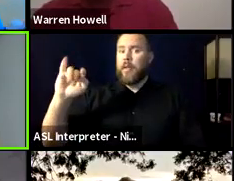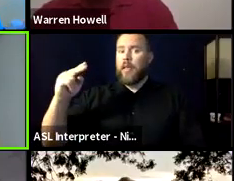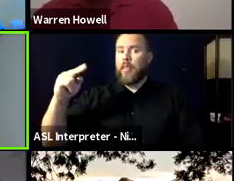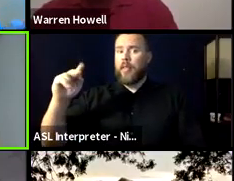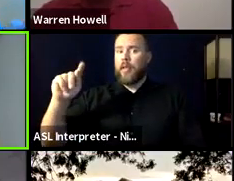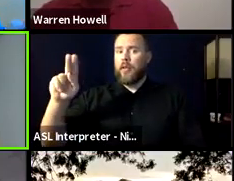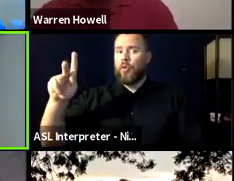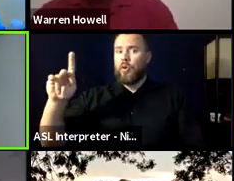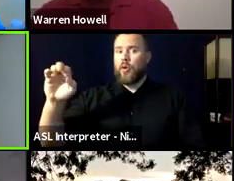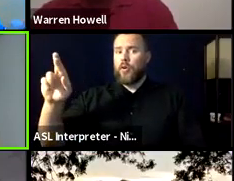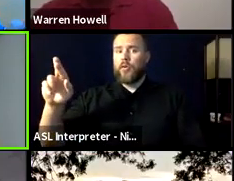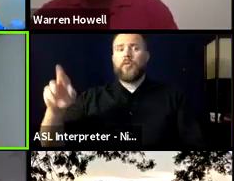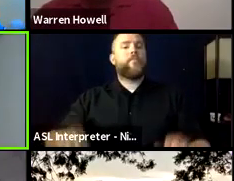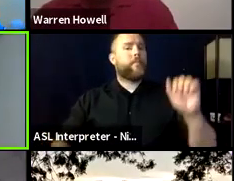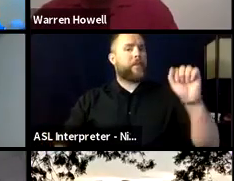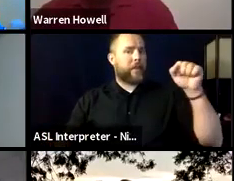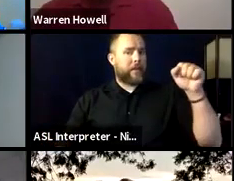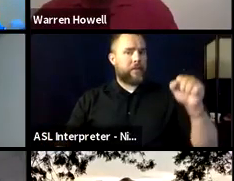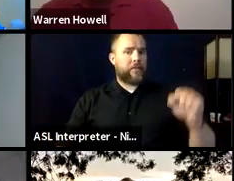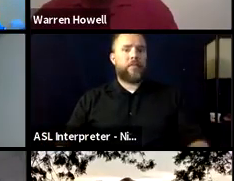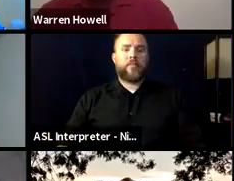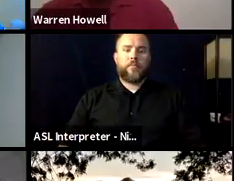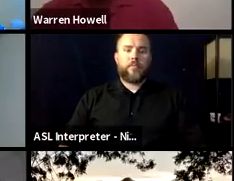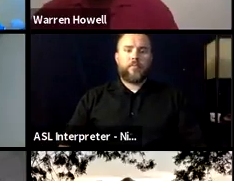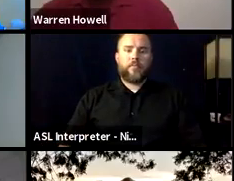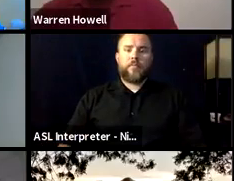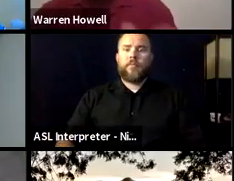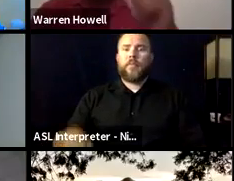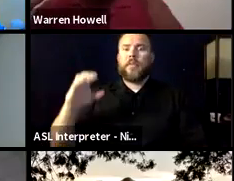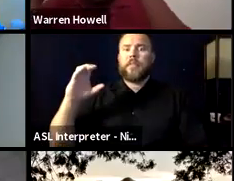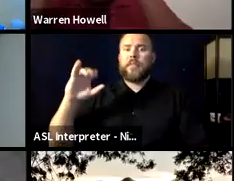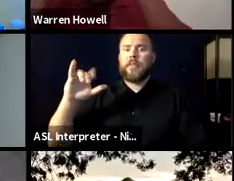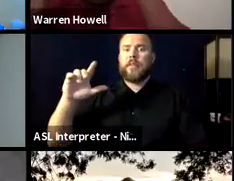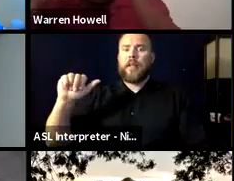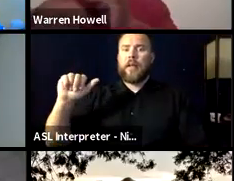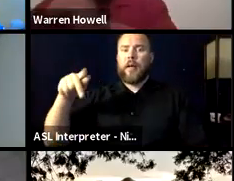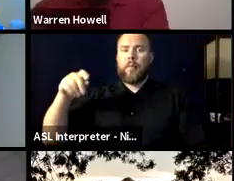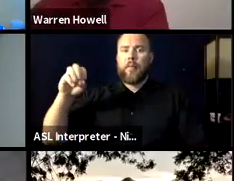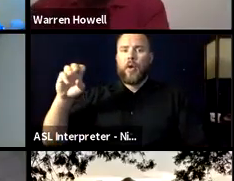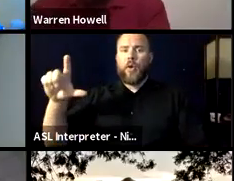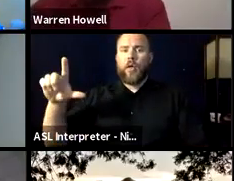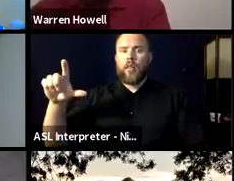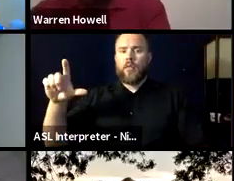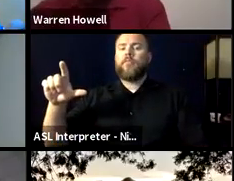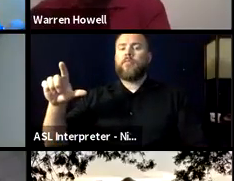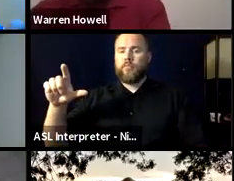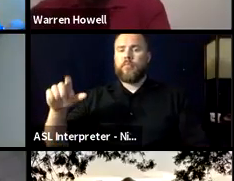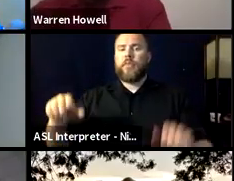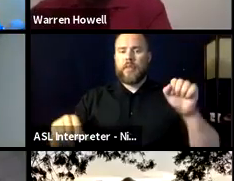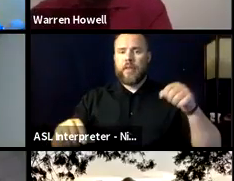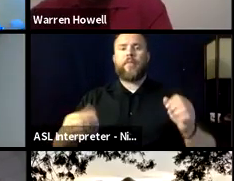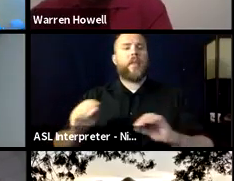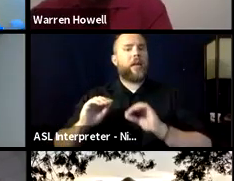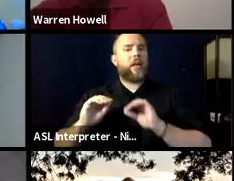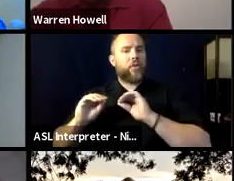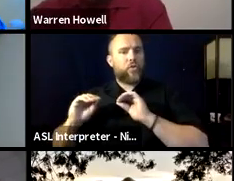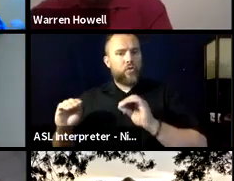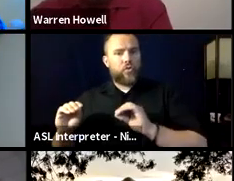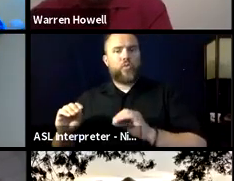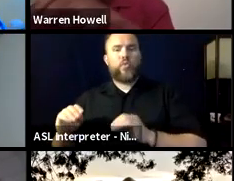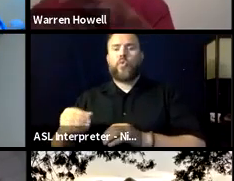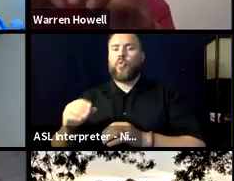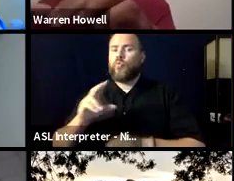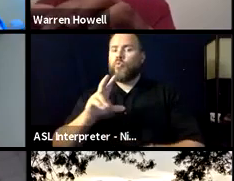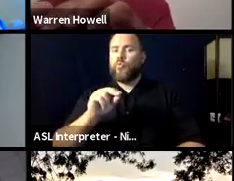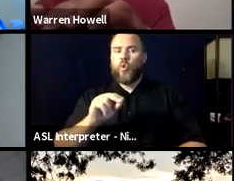Alethea Smith Tucker, yes. Okay, Keely Powell also votes yes. That's 6 yes, 0 no, 0 abstentions, and 1 vacancy. This